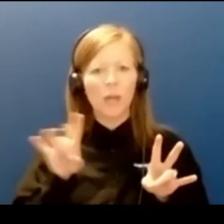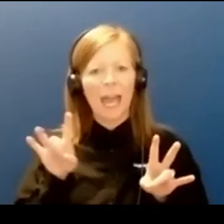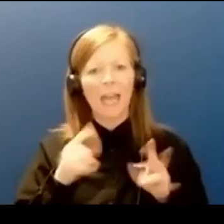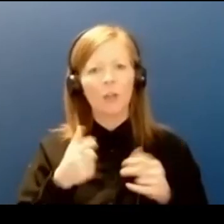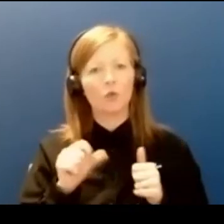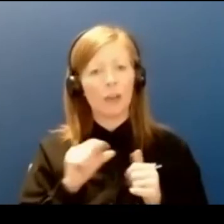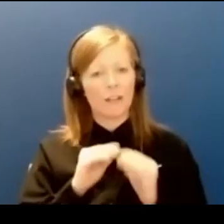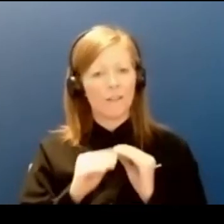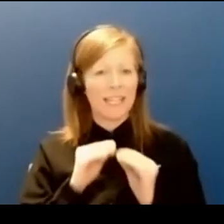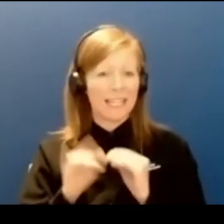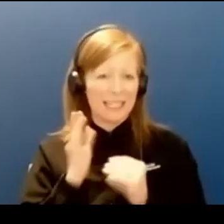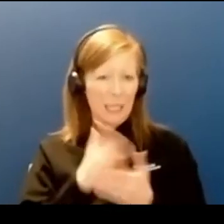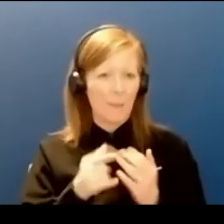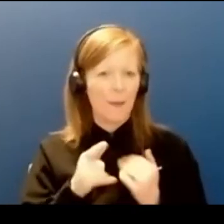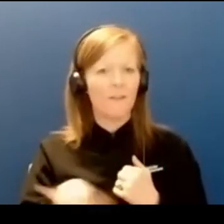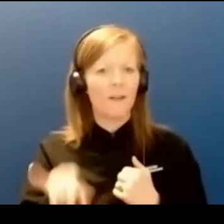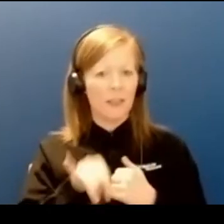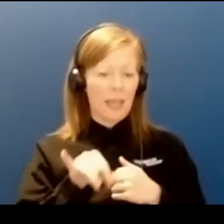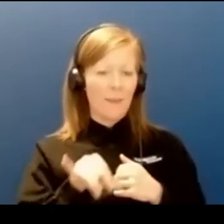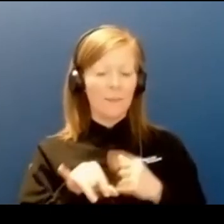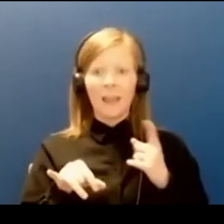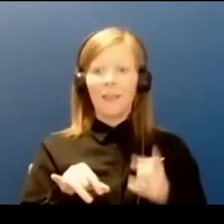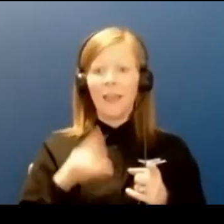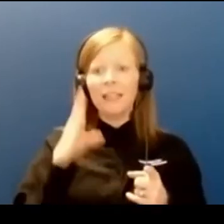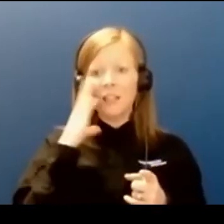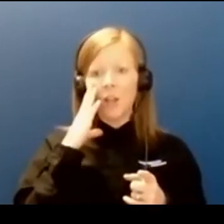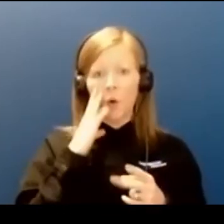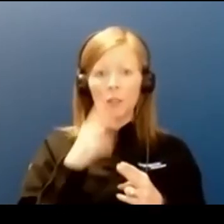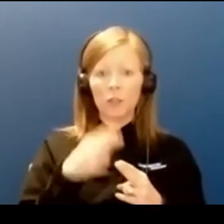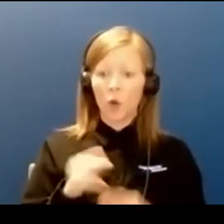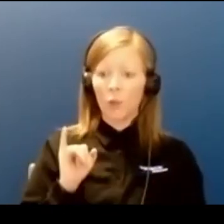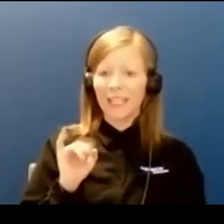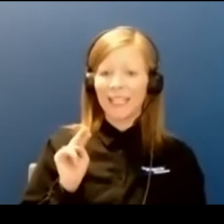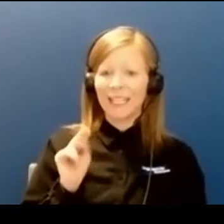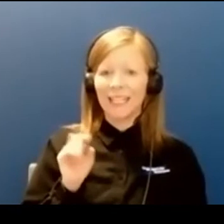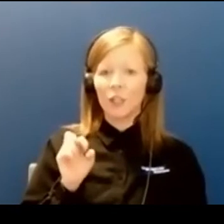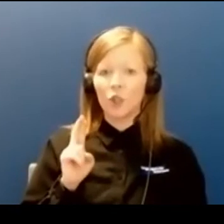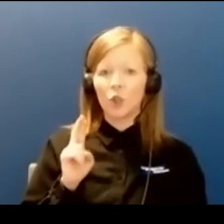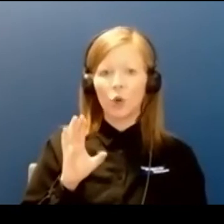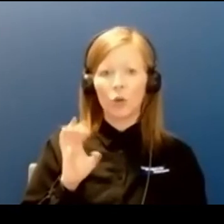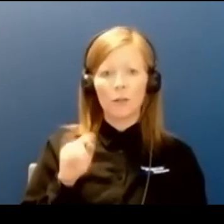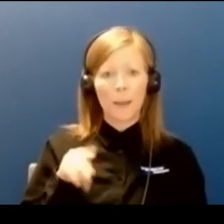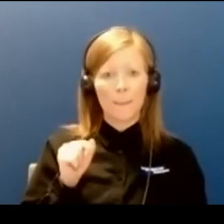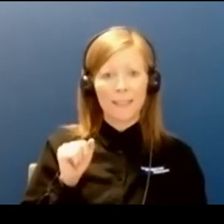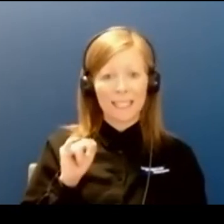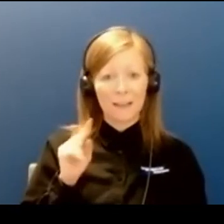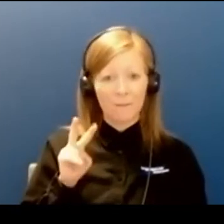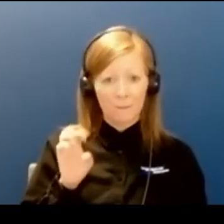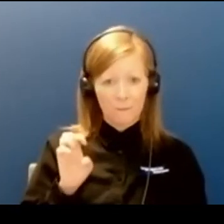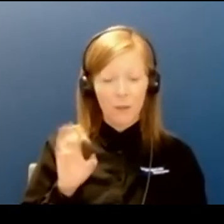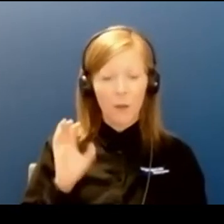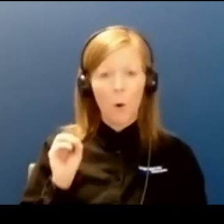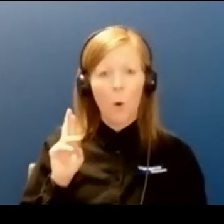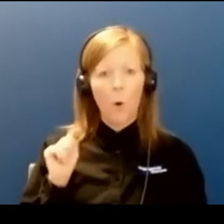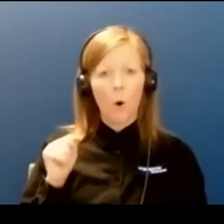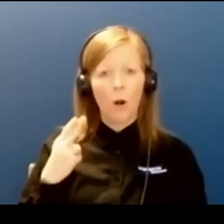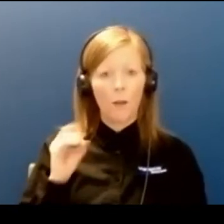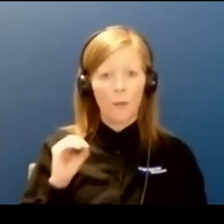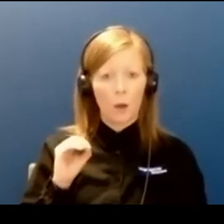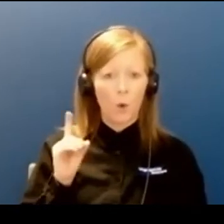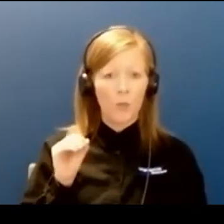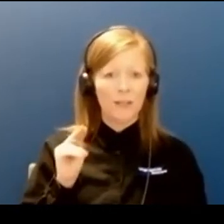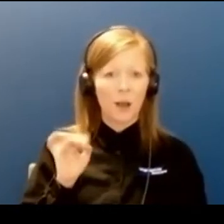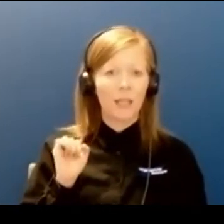that. And that is known as interceptive orthodontics. Now, if your child doesn't have any of these issues, and they still